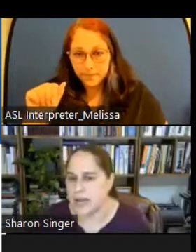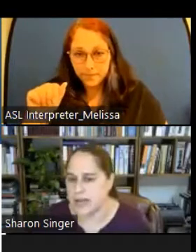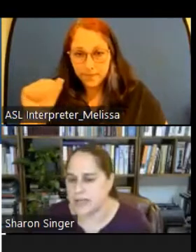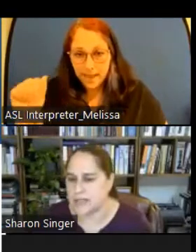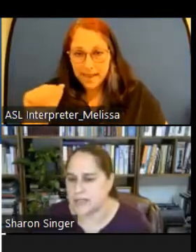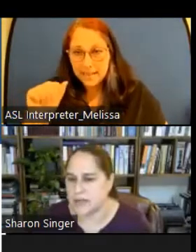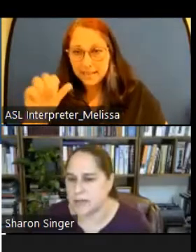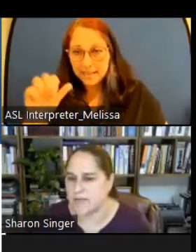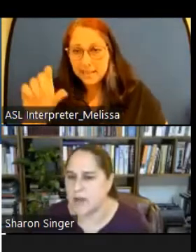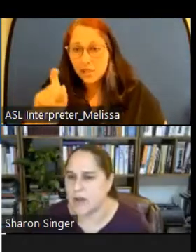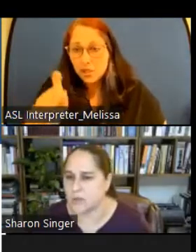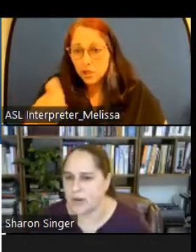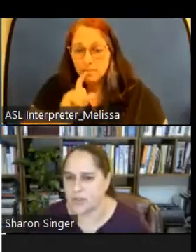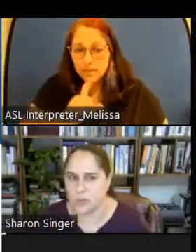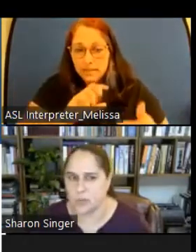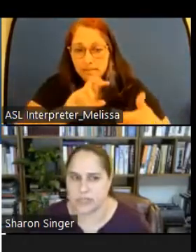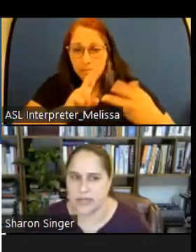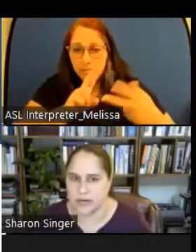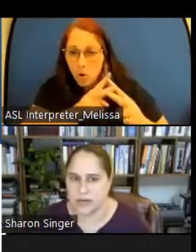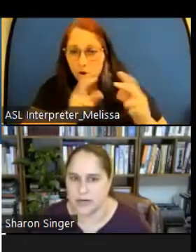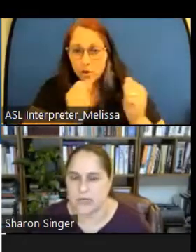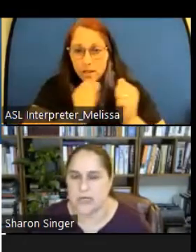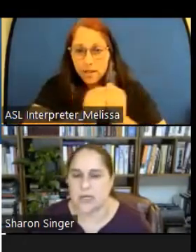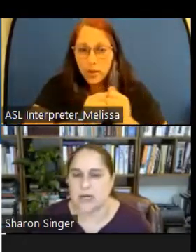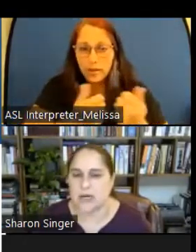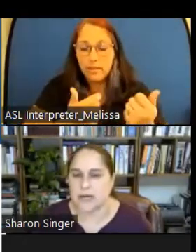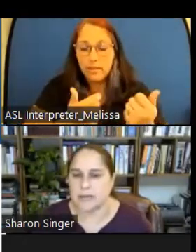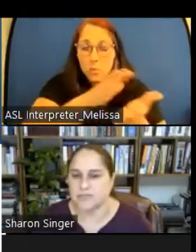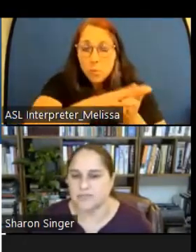try and find ways to work together.